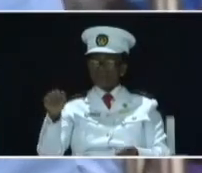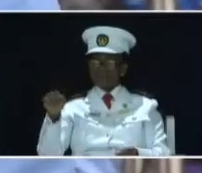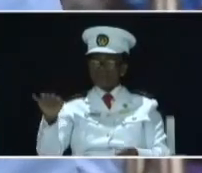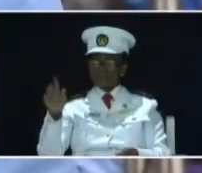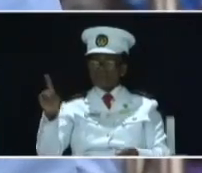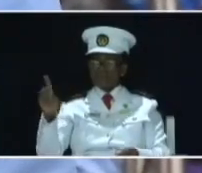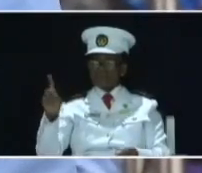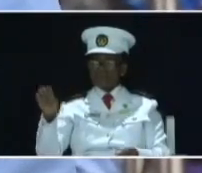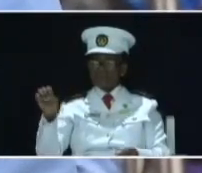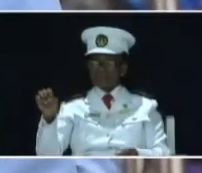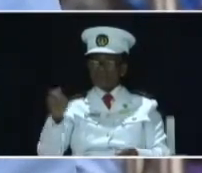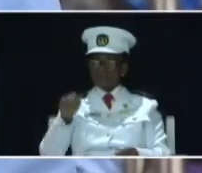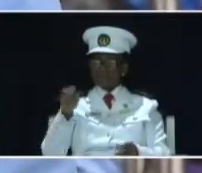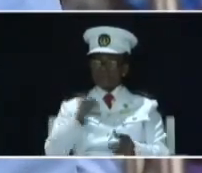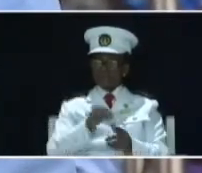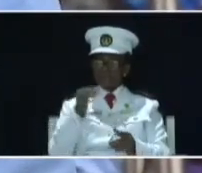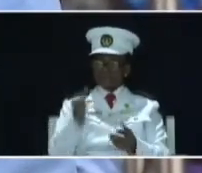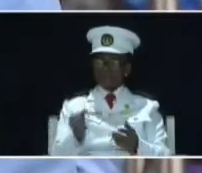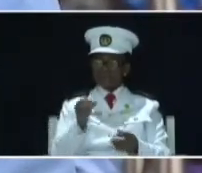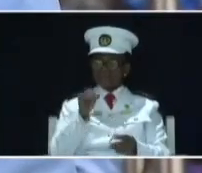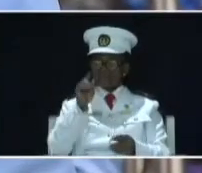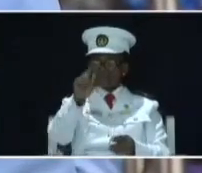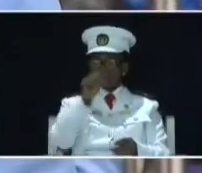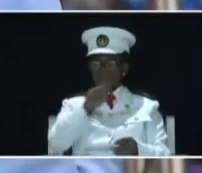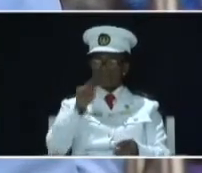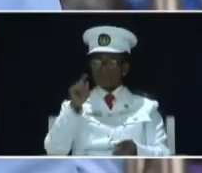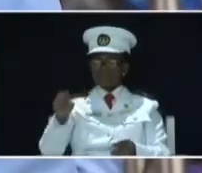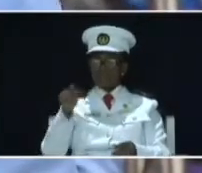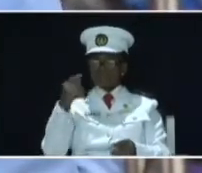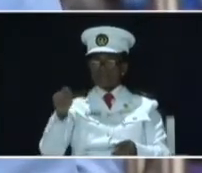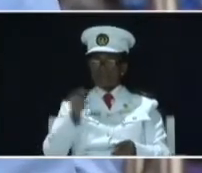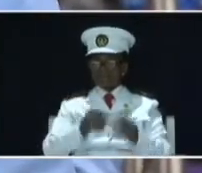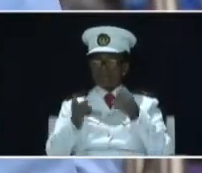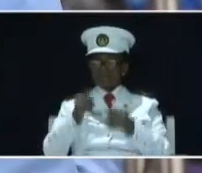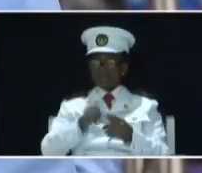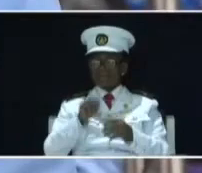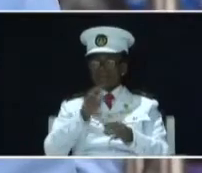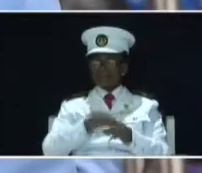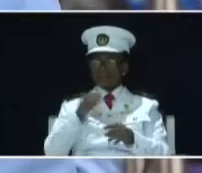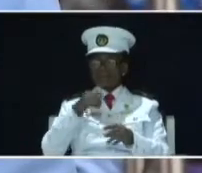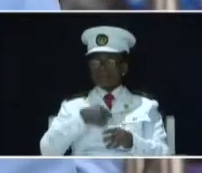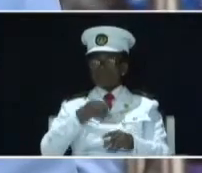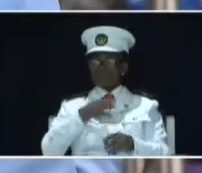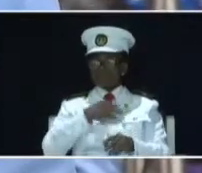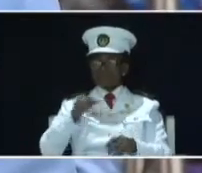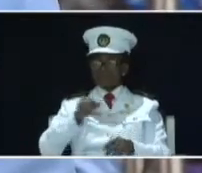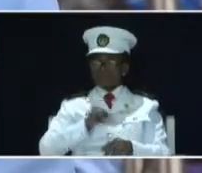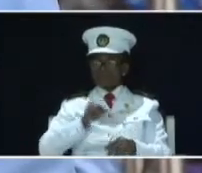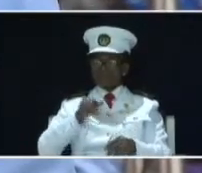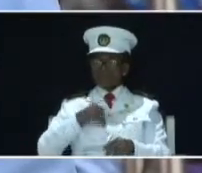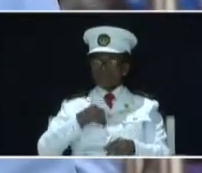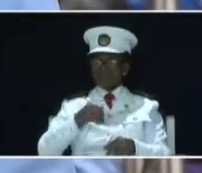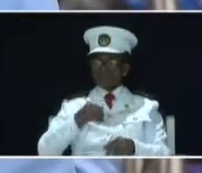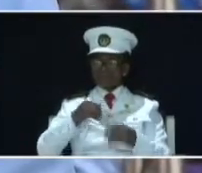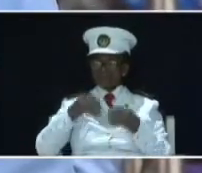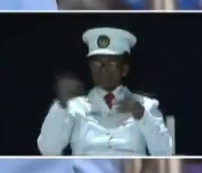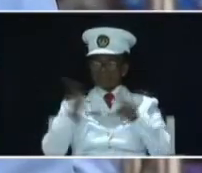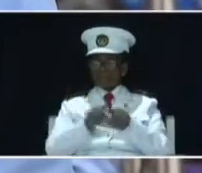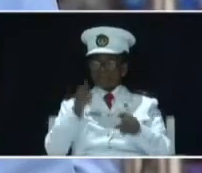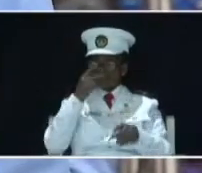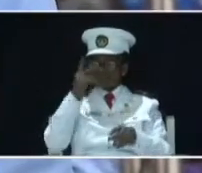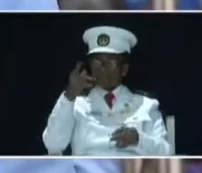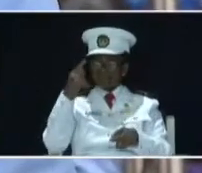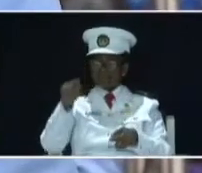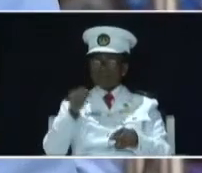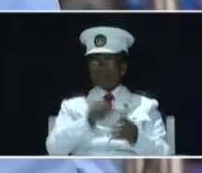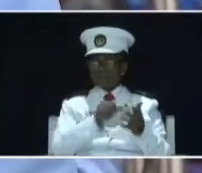Now therefore, behold, the cry of the children of Israel come unto me, and I have also seen the oppressions